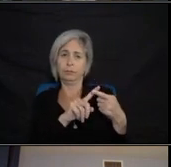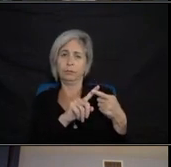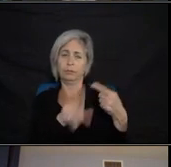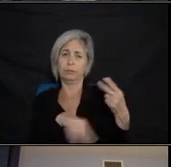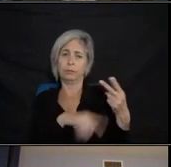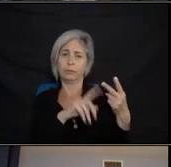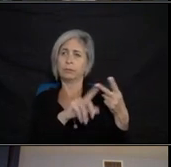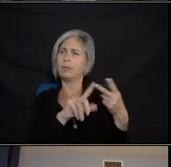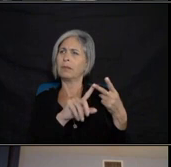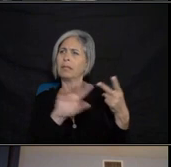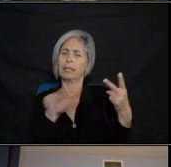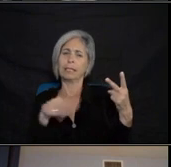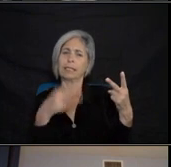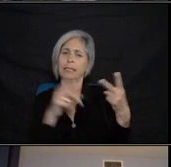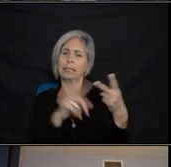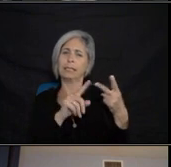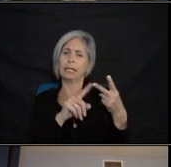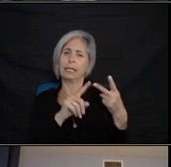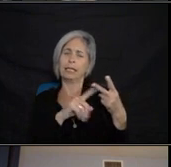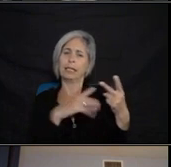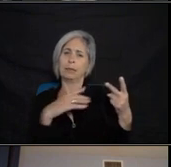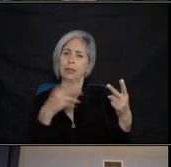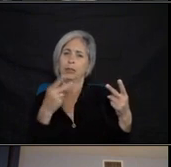I would second that with